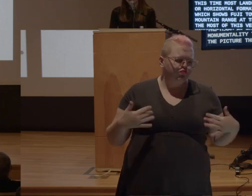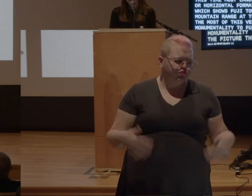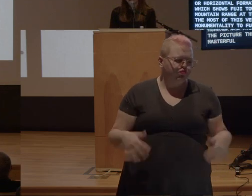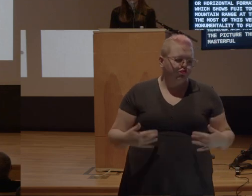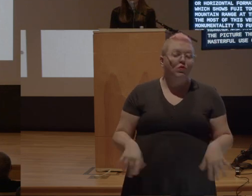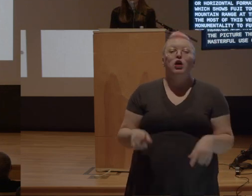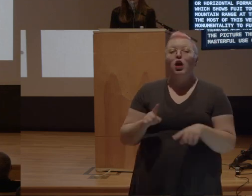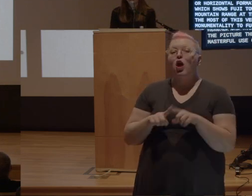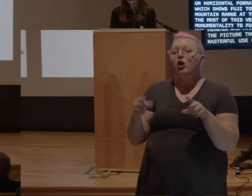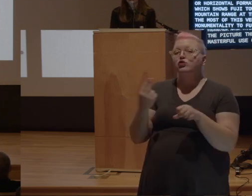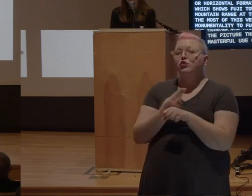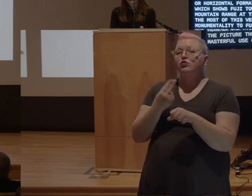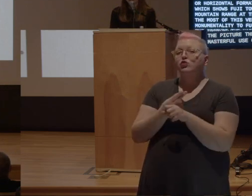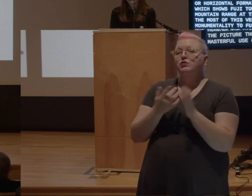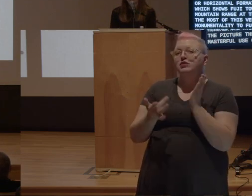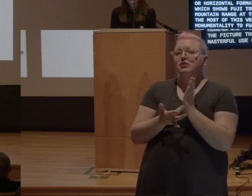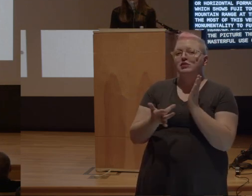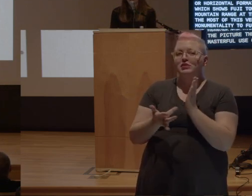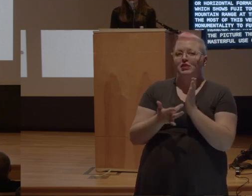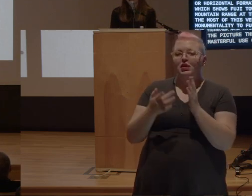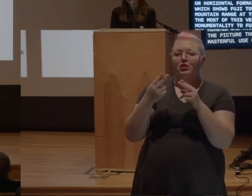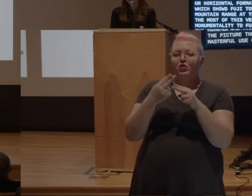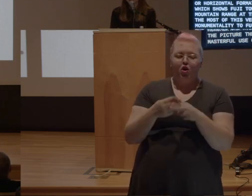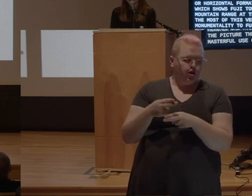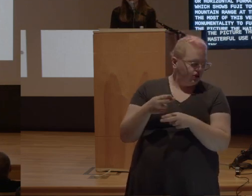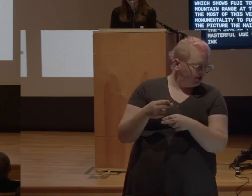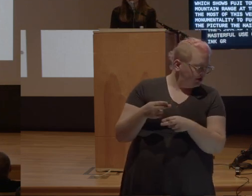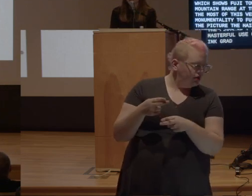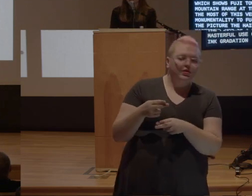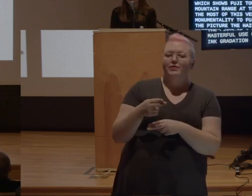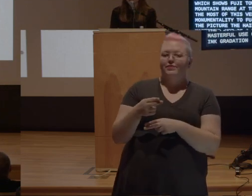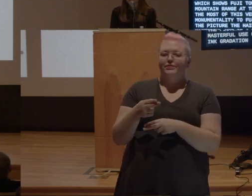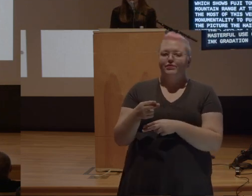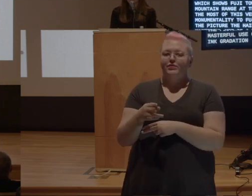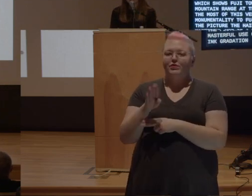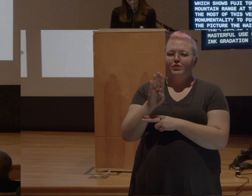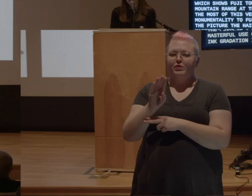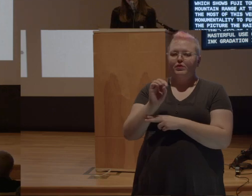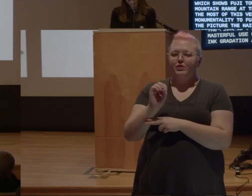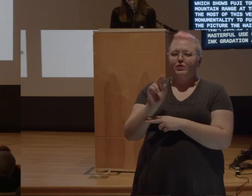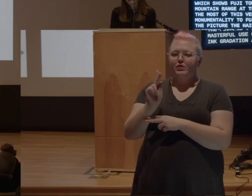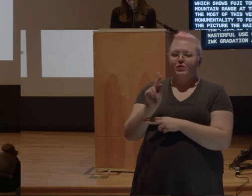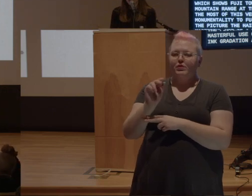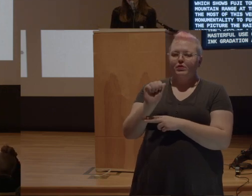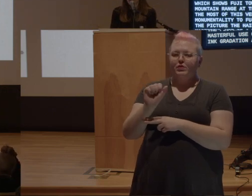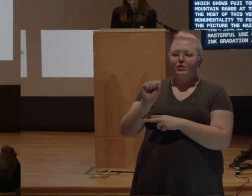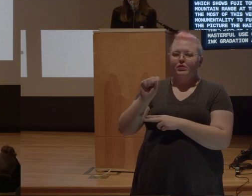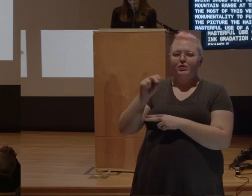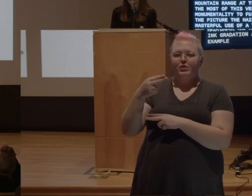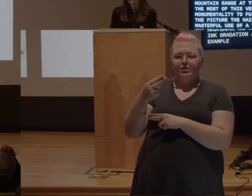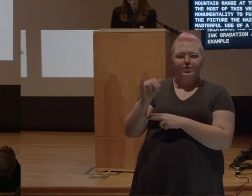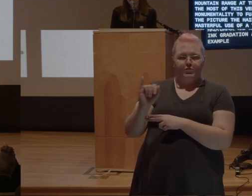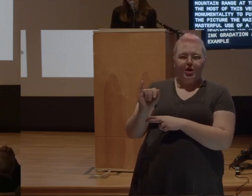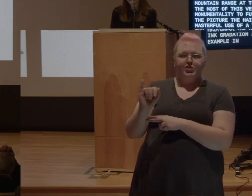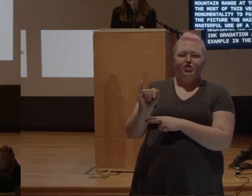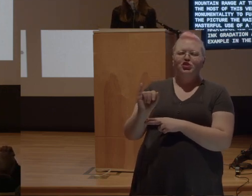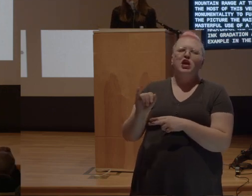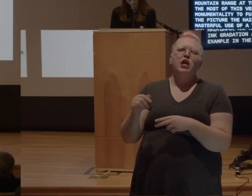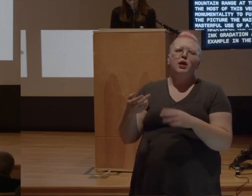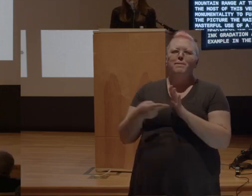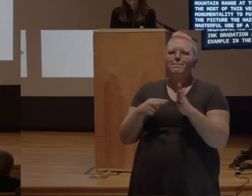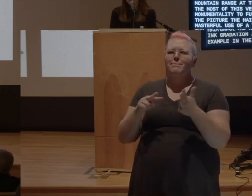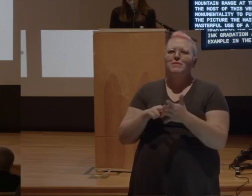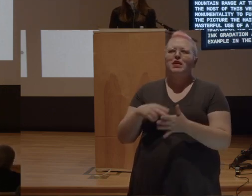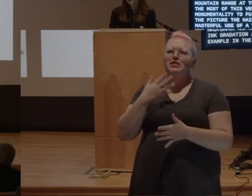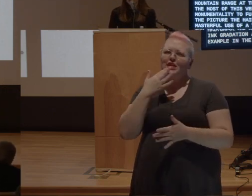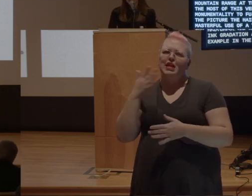of a technique known as bokashi, or ink gradation, in Hiroshige's work. So for example, in the foreground here, we